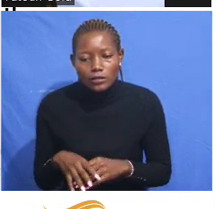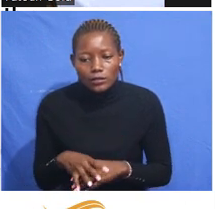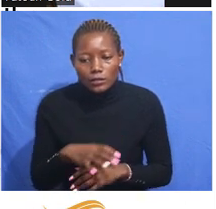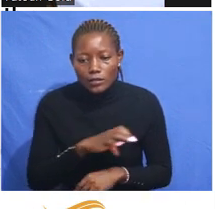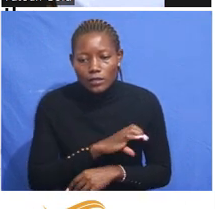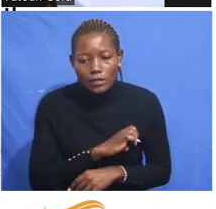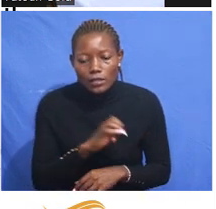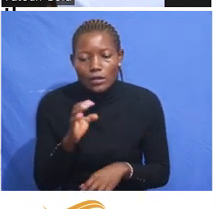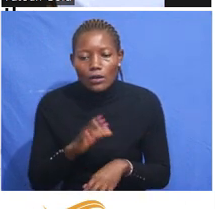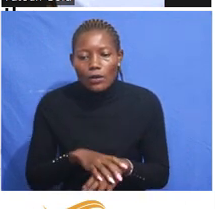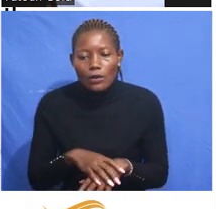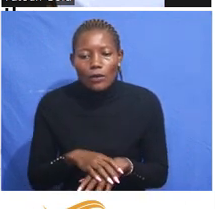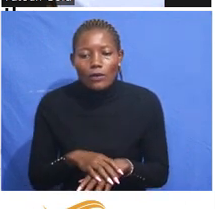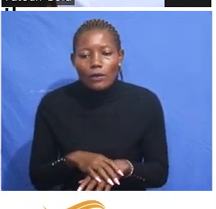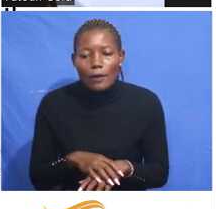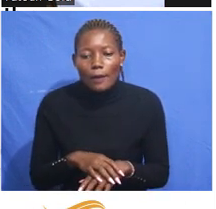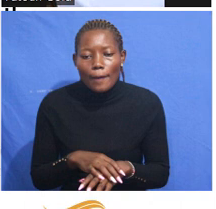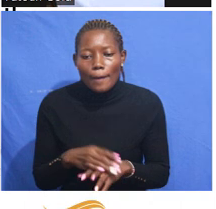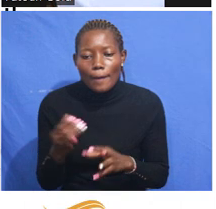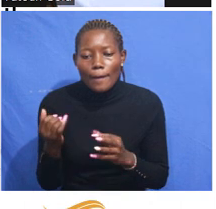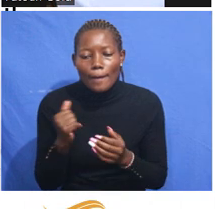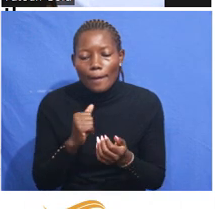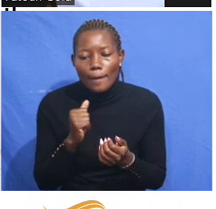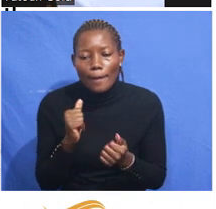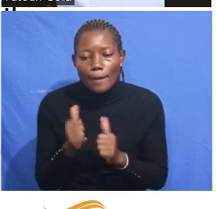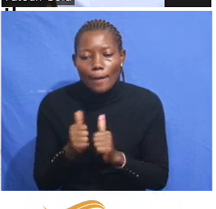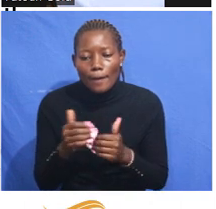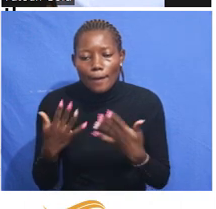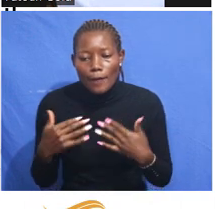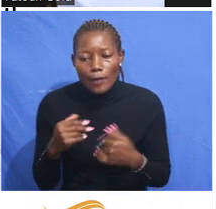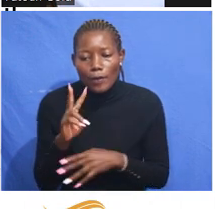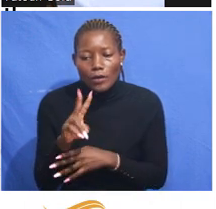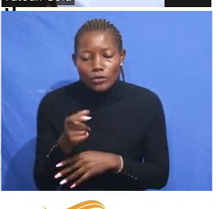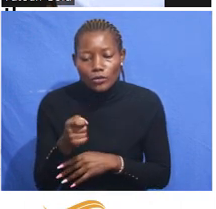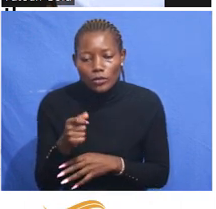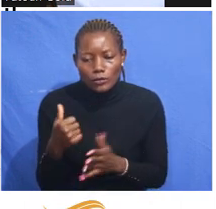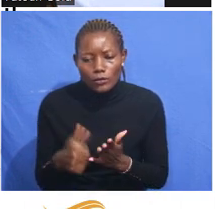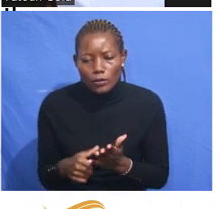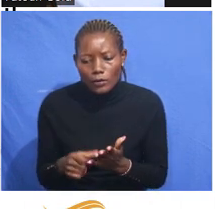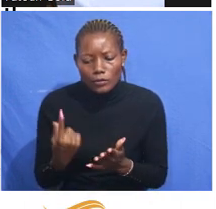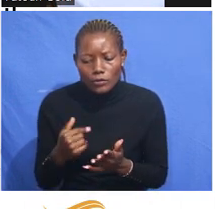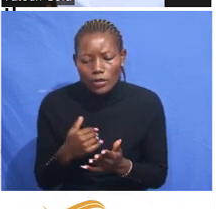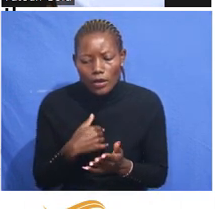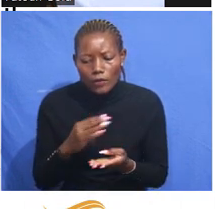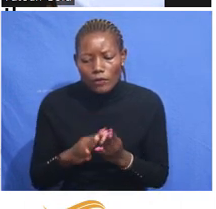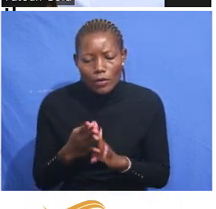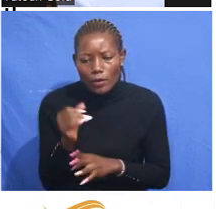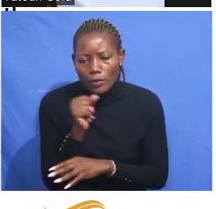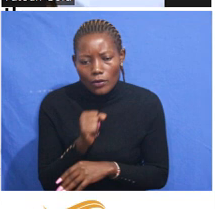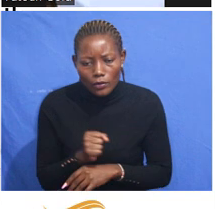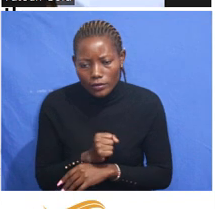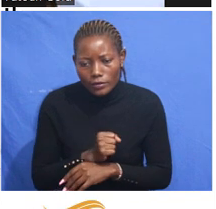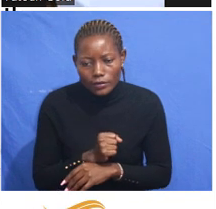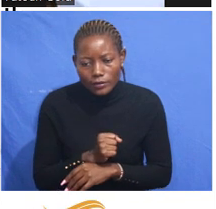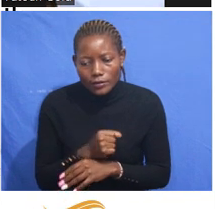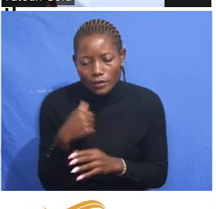on osteoporosis, two of the key problems associated with getting older are a gradual decline in